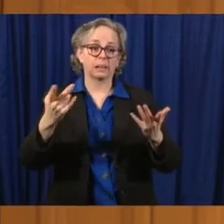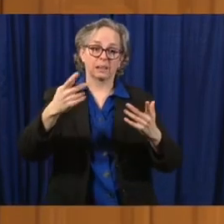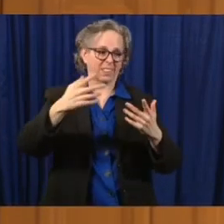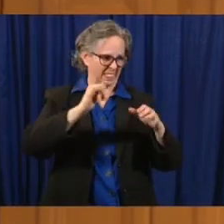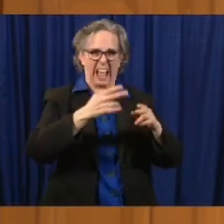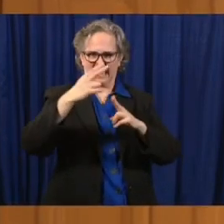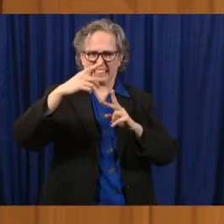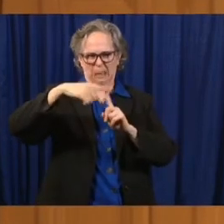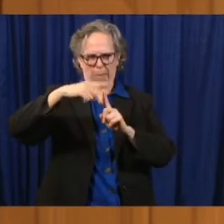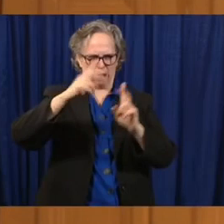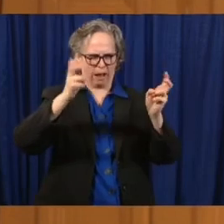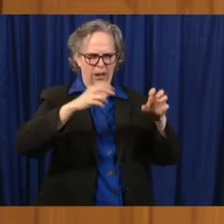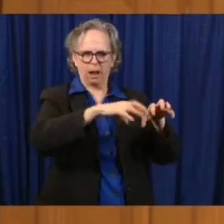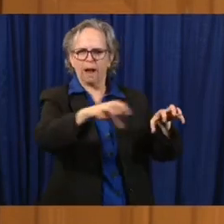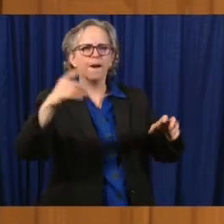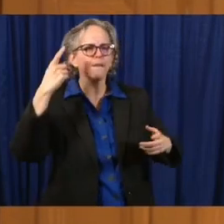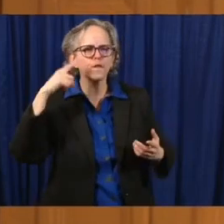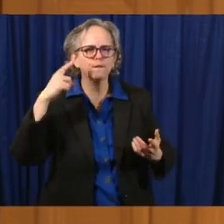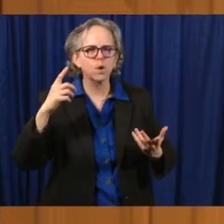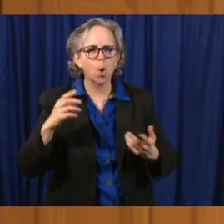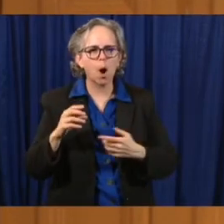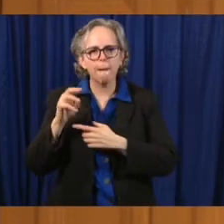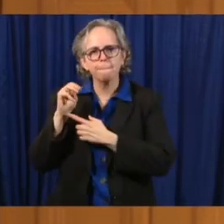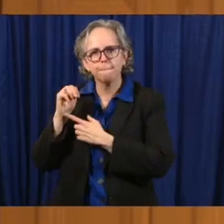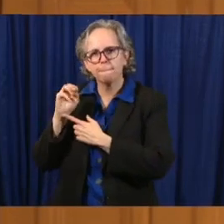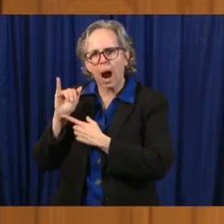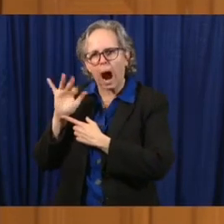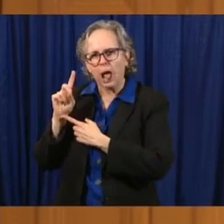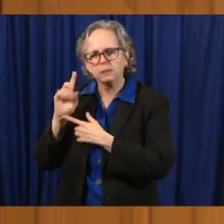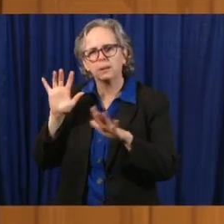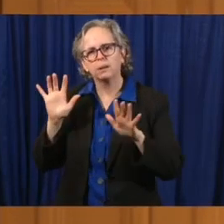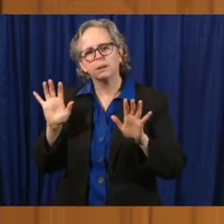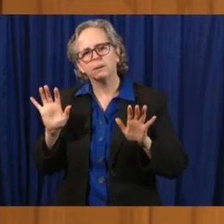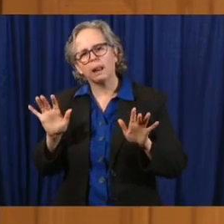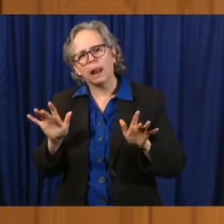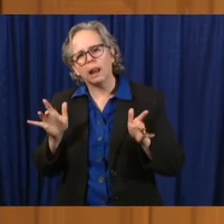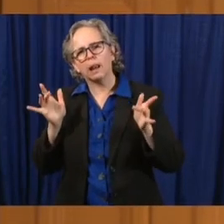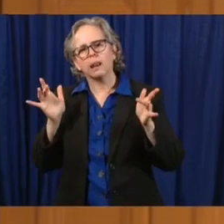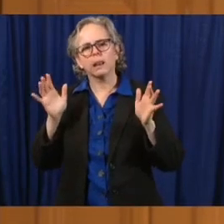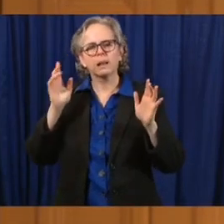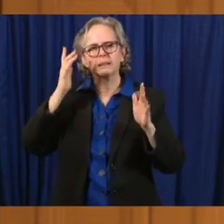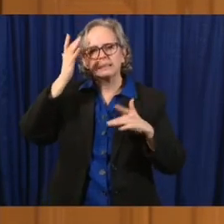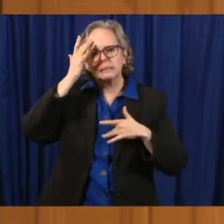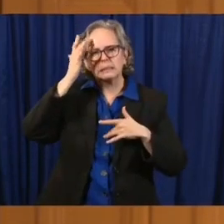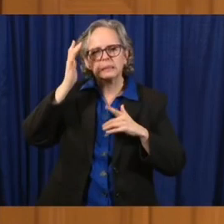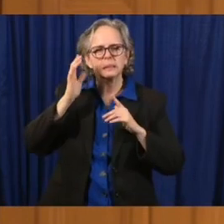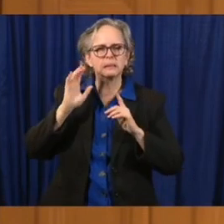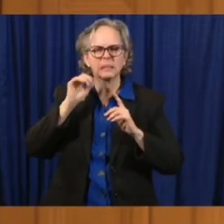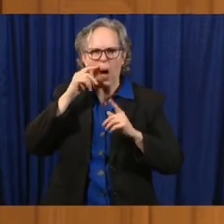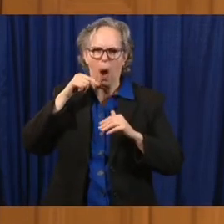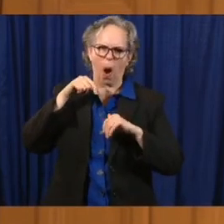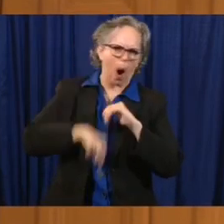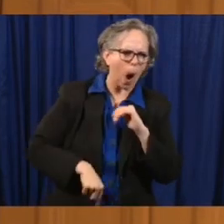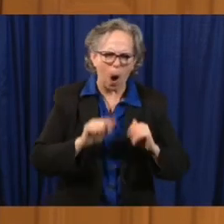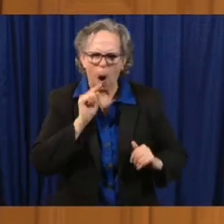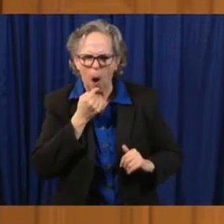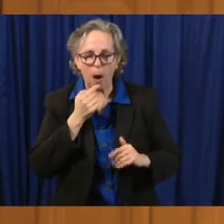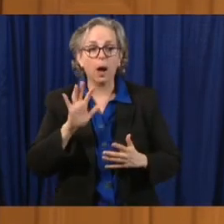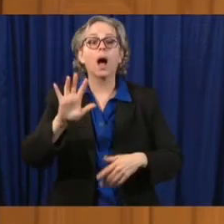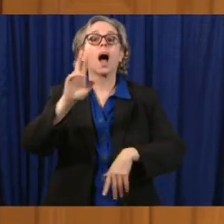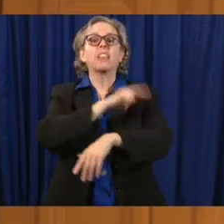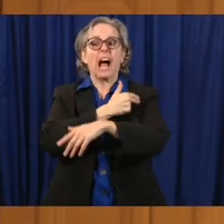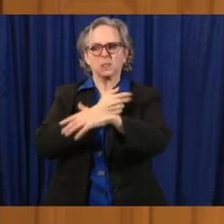standby. It's important to say that there are going to be needs for facilities for a variety of reasons moving forward. These